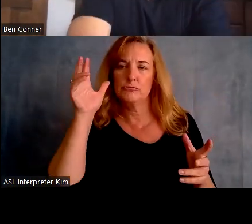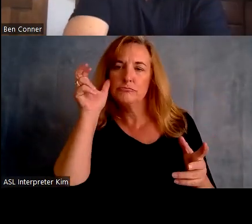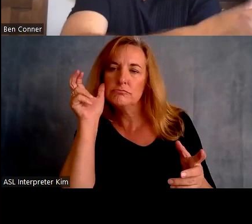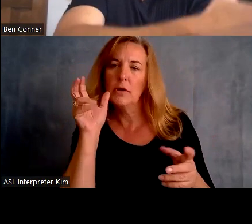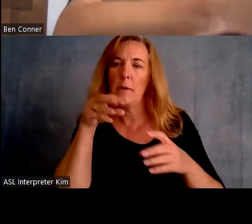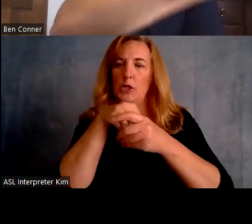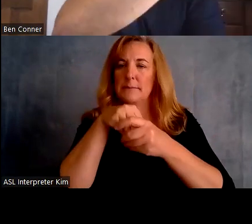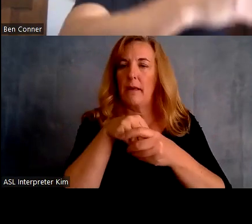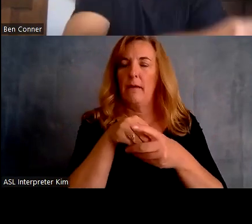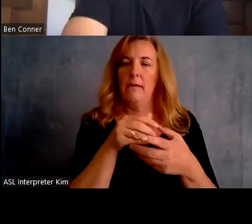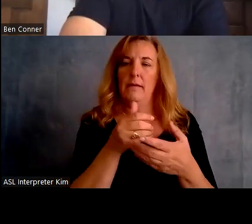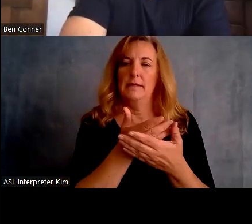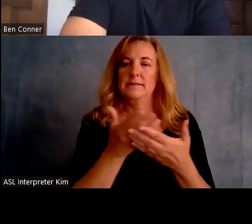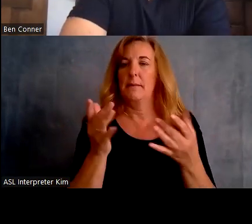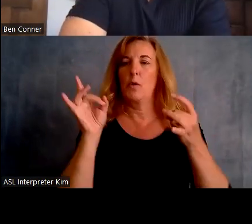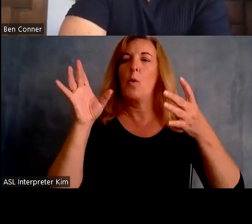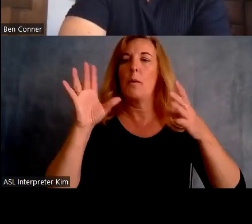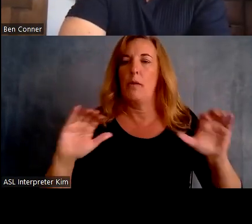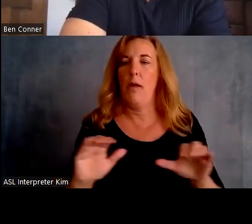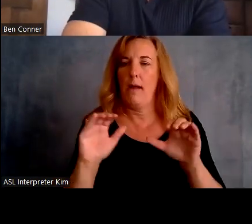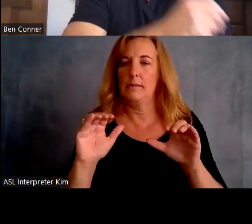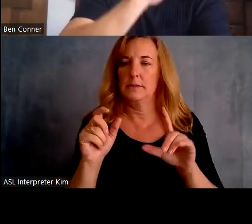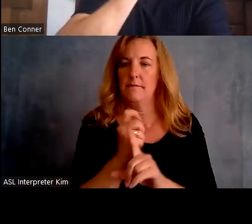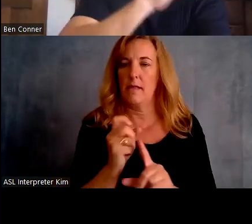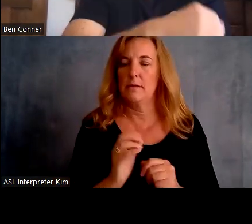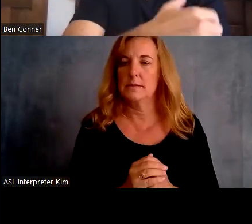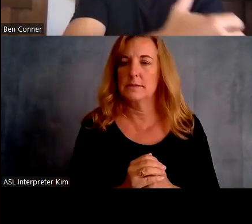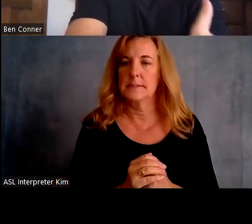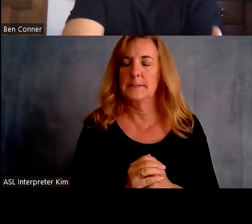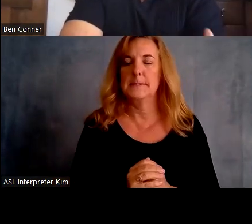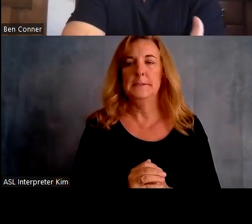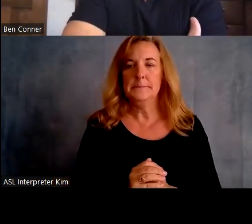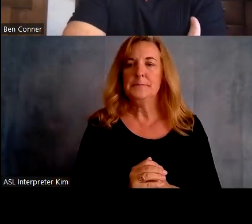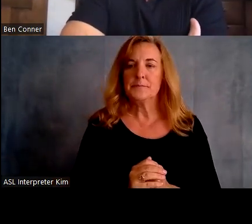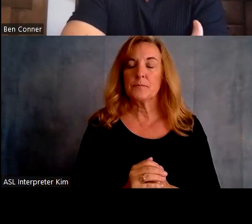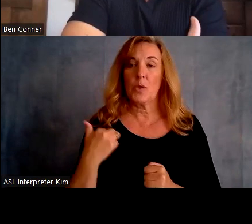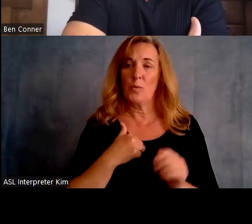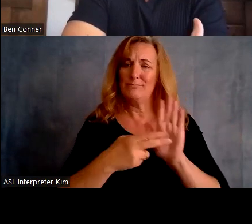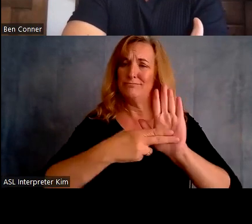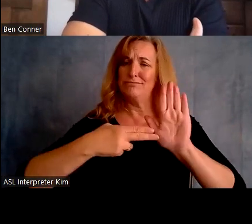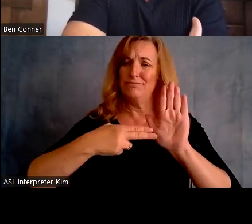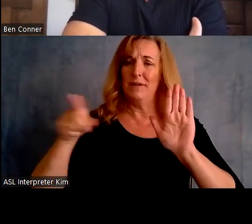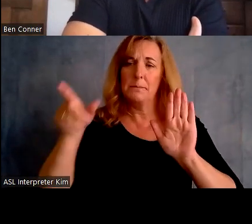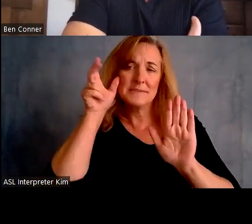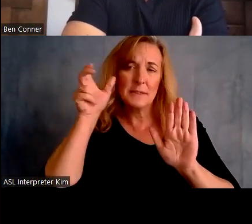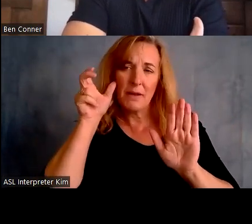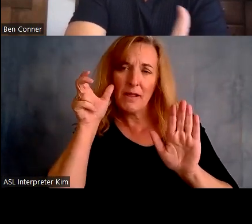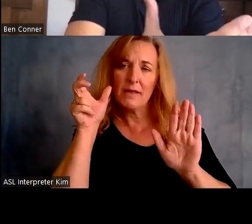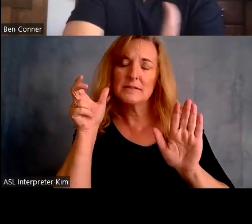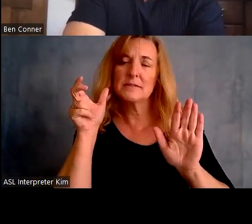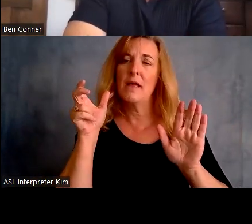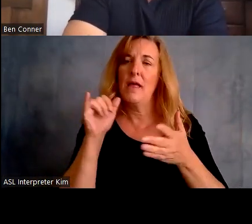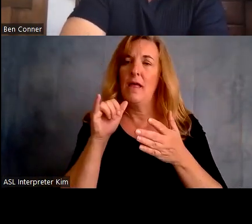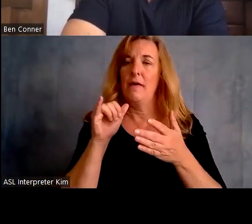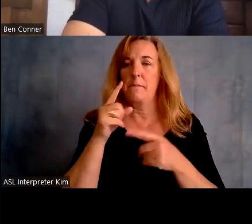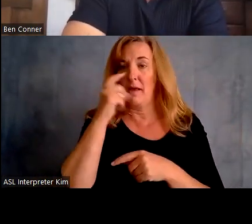in some horrible act of violence. When we demonize people with differences, and of